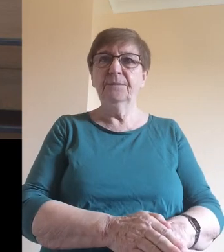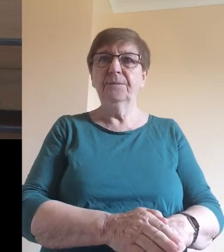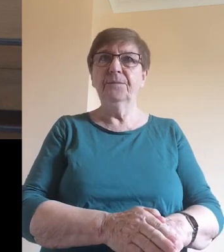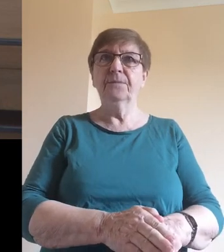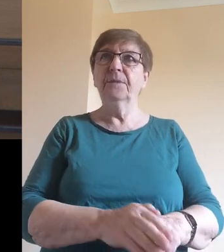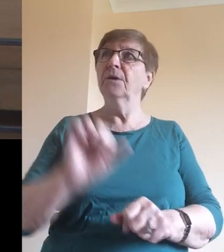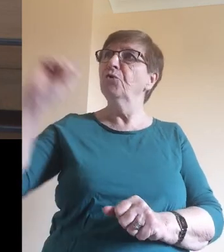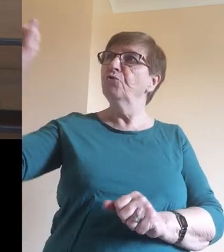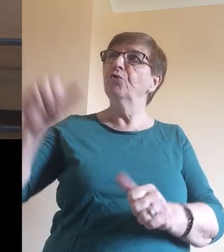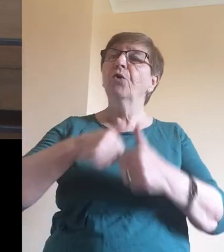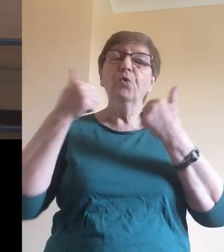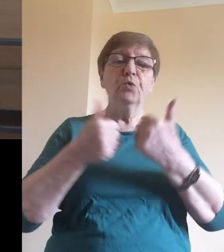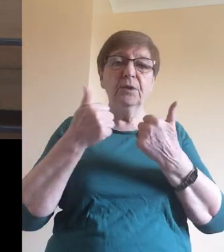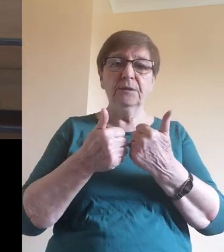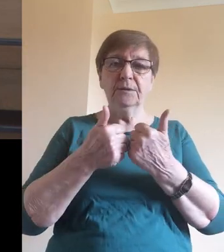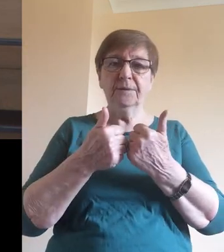Your goodness